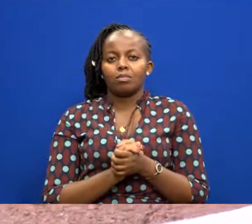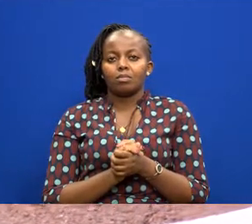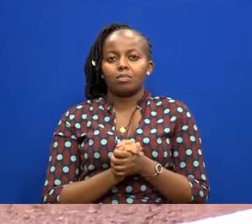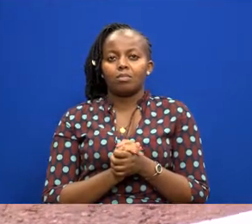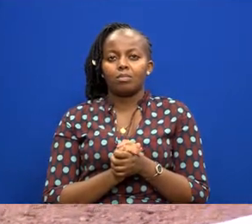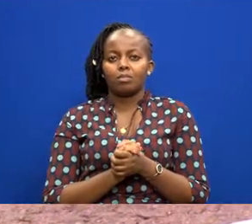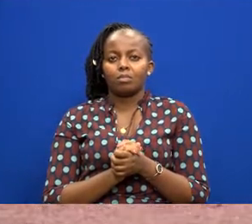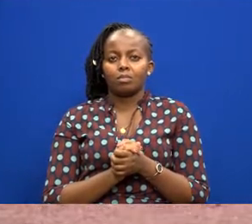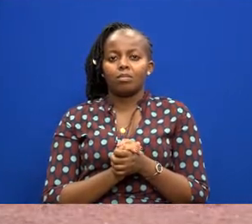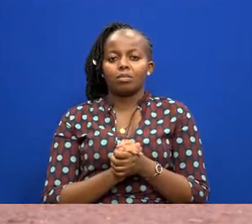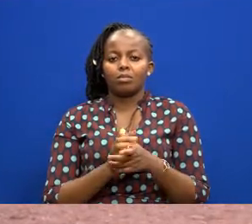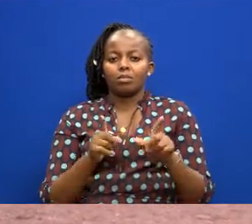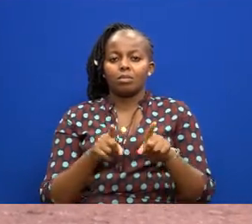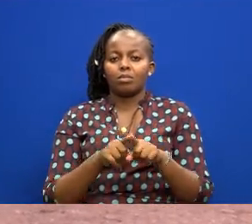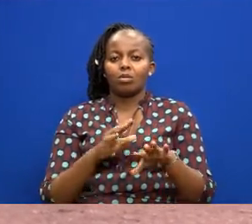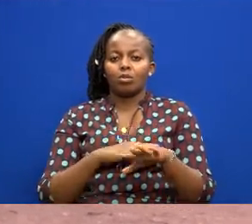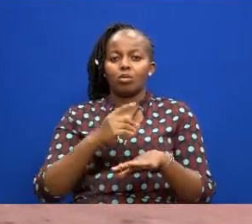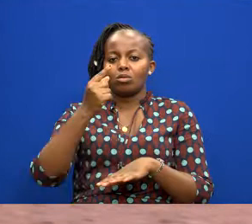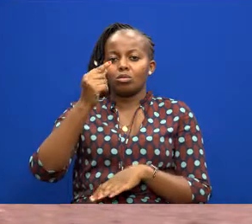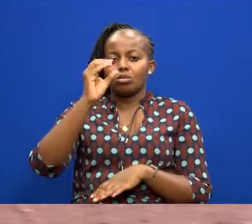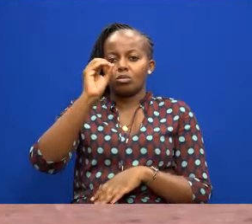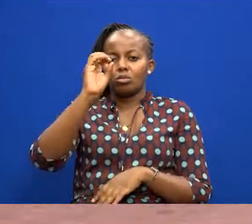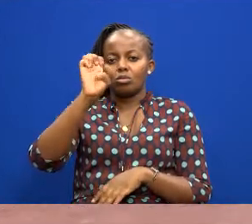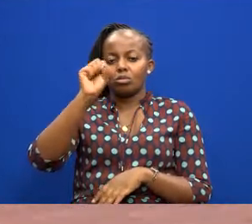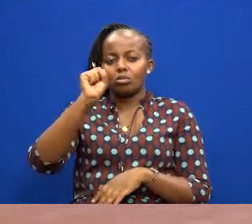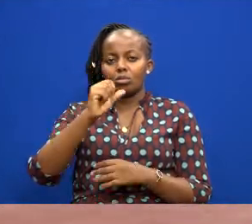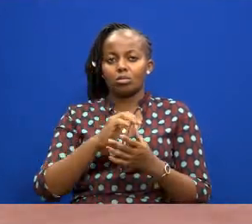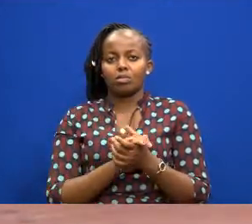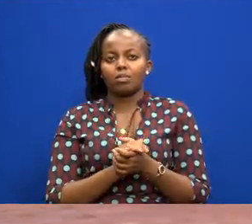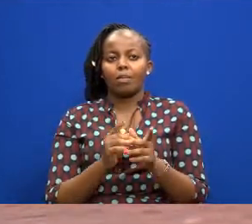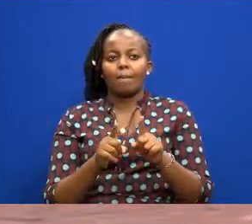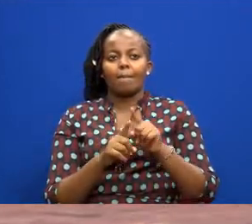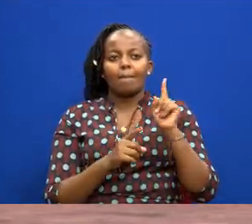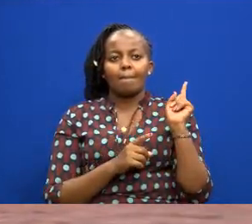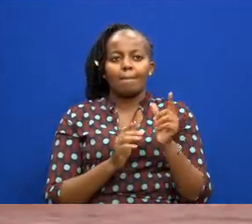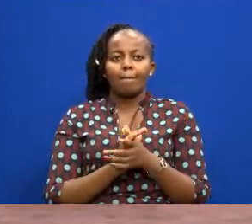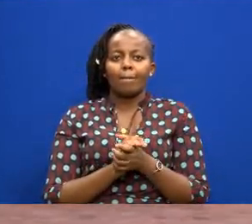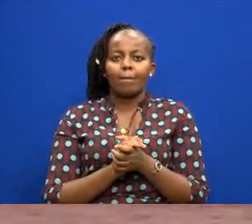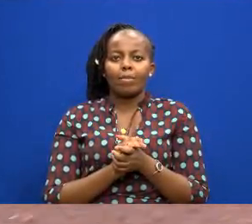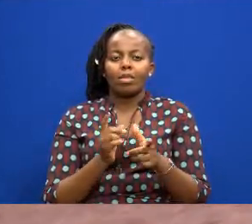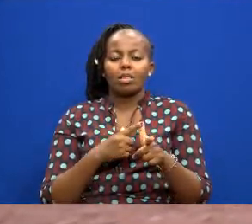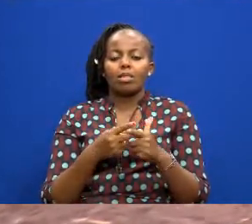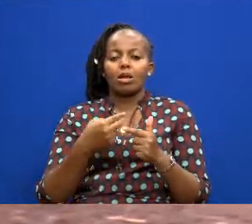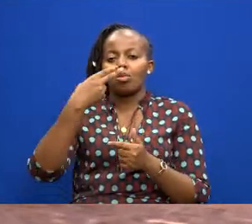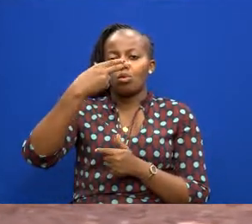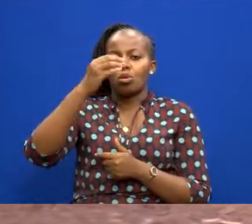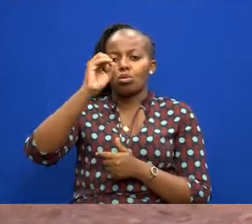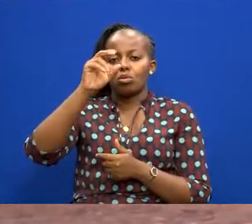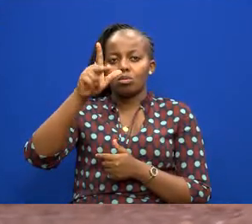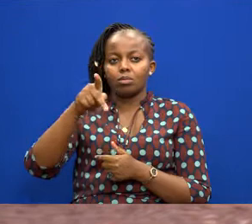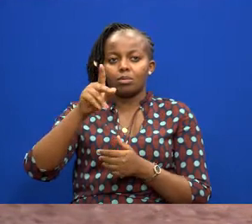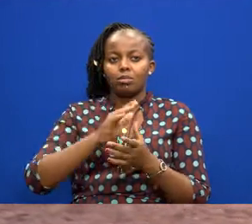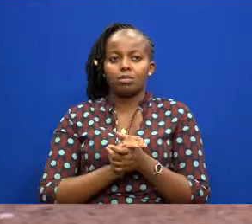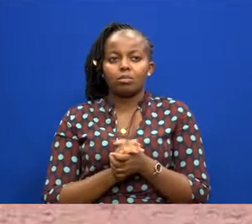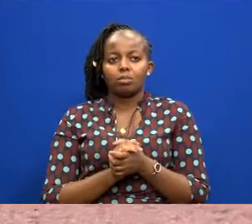On toes kidogo tu, usiinue mguu sana. On toes. And then we shall hop. Sawa sawa? Yes. On both